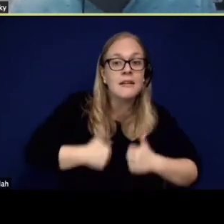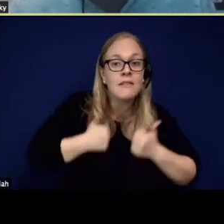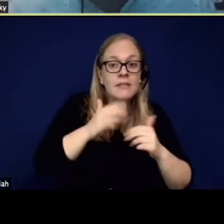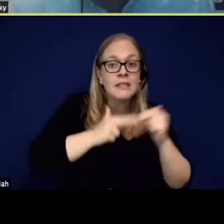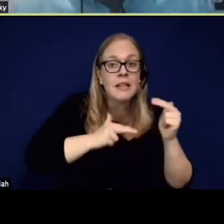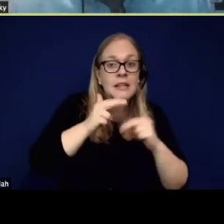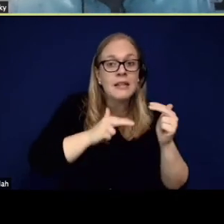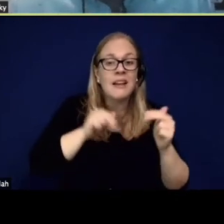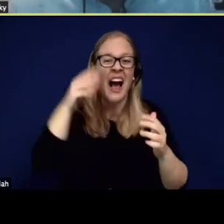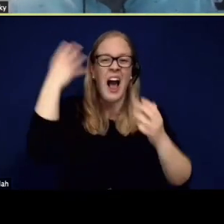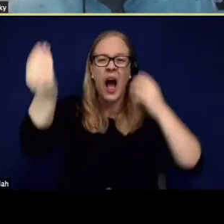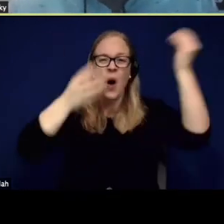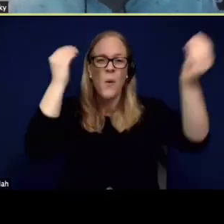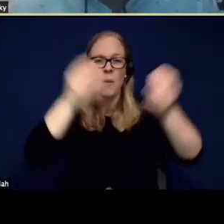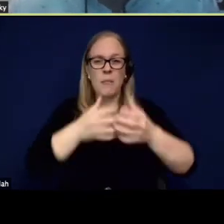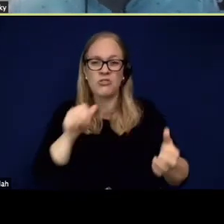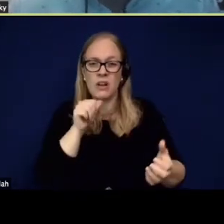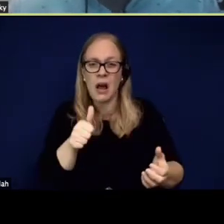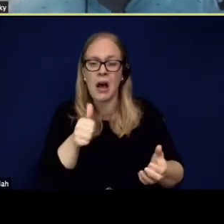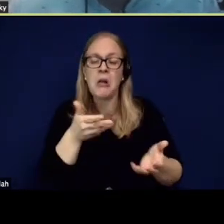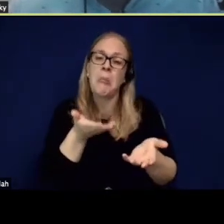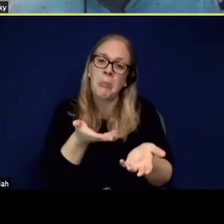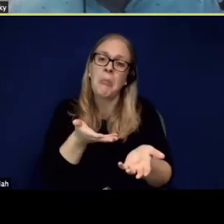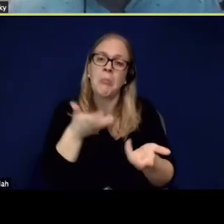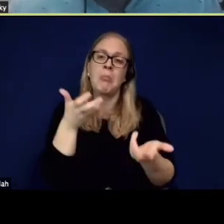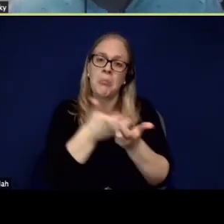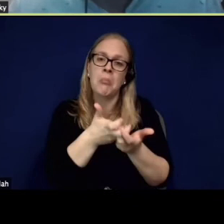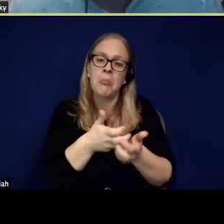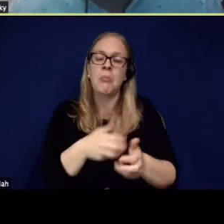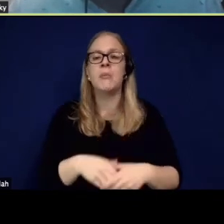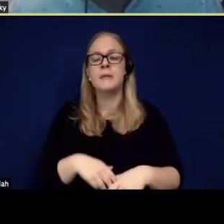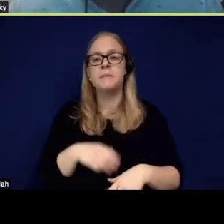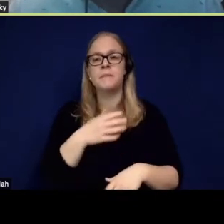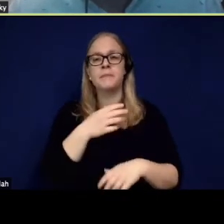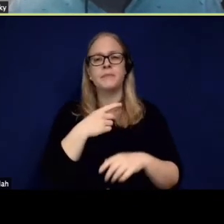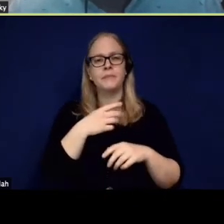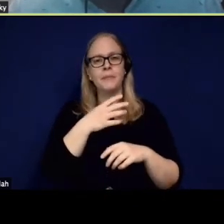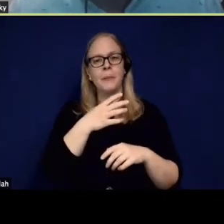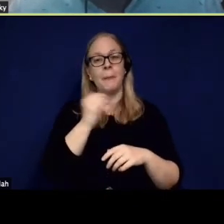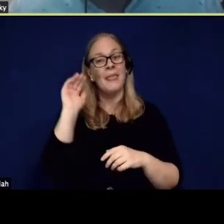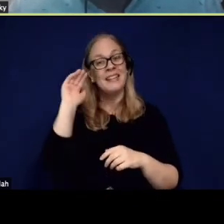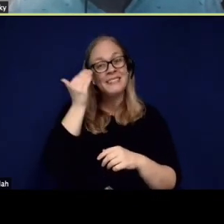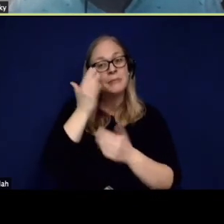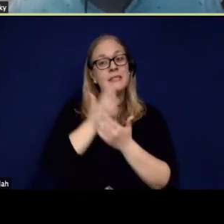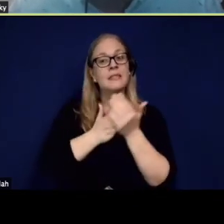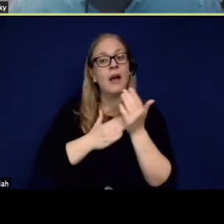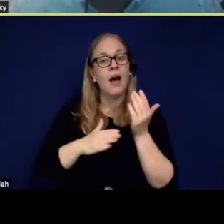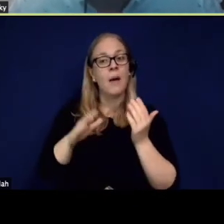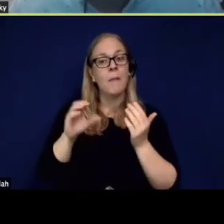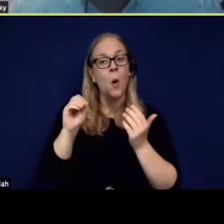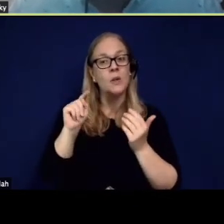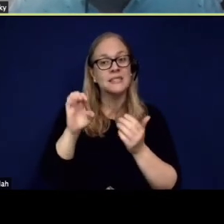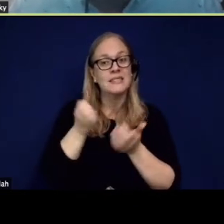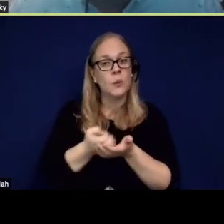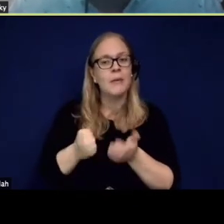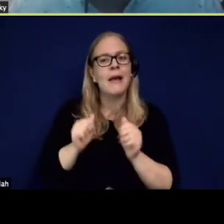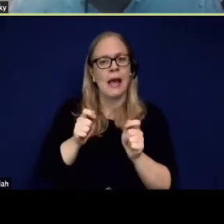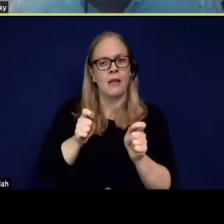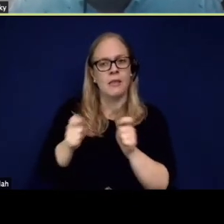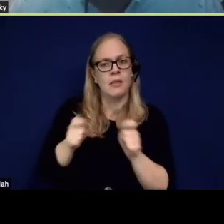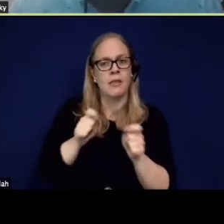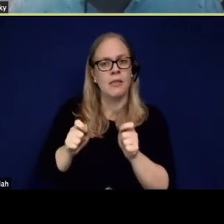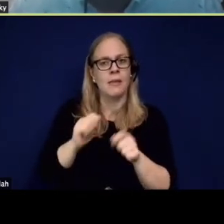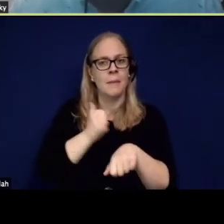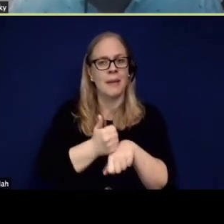But it appears there are certain devices that may also be able to address noise-related issues. But the question is, will they